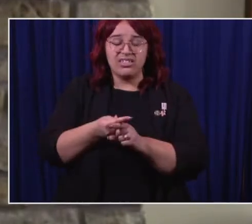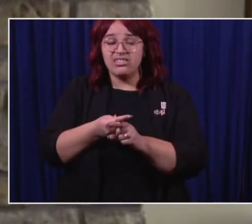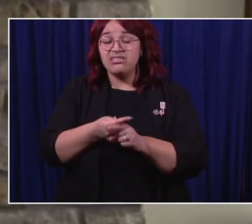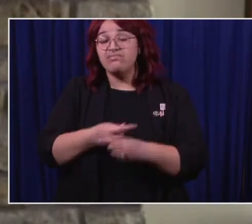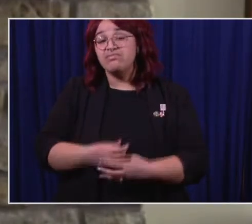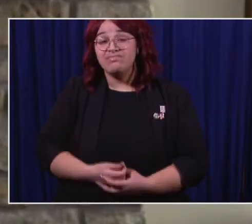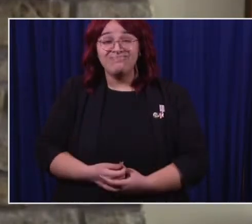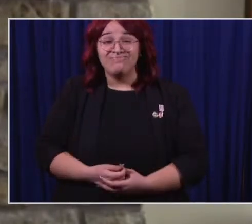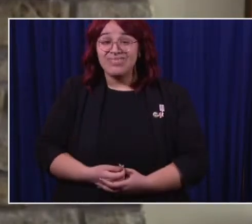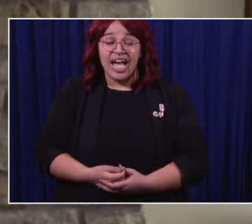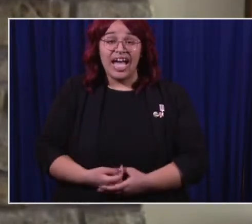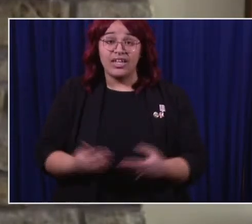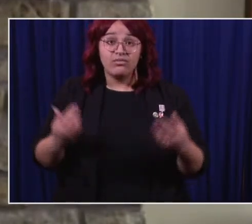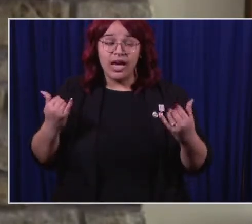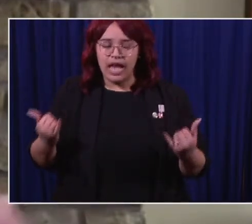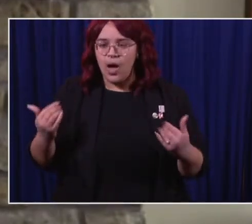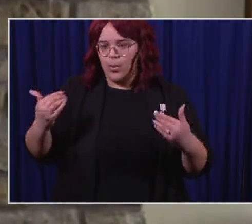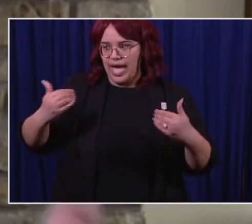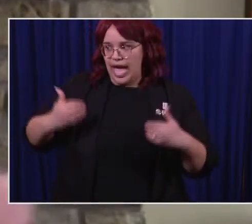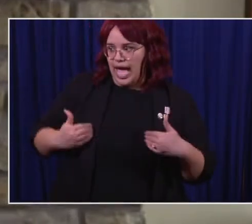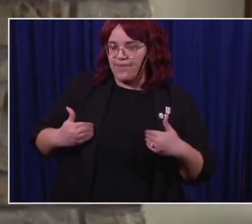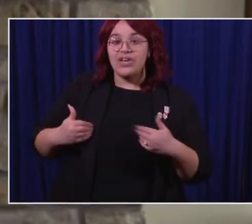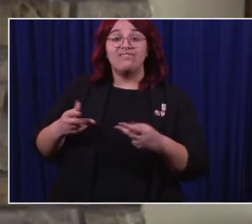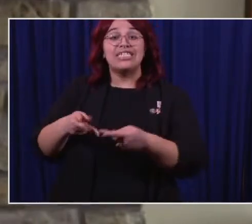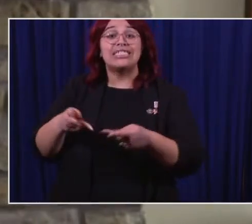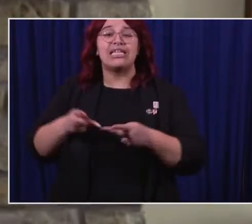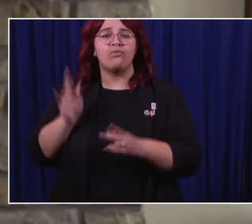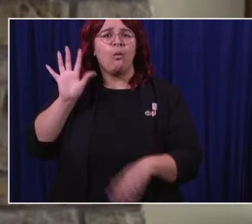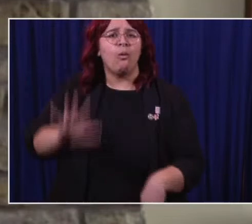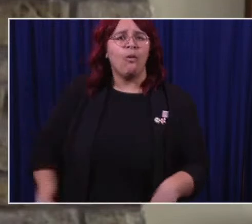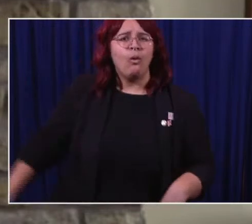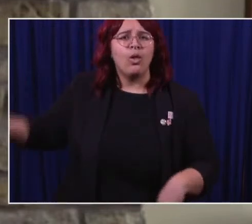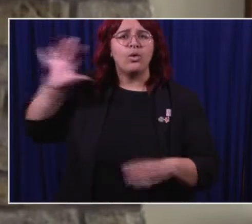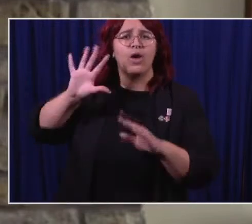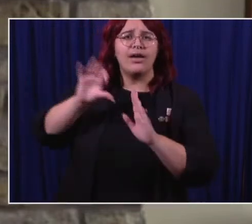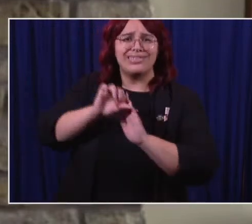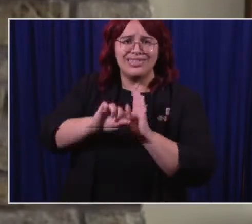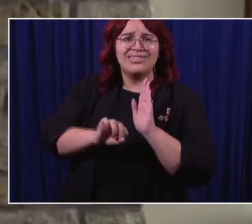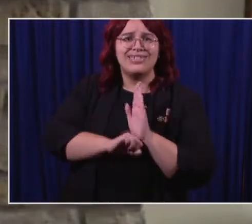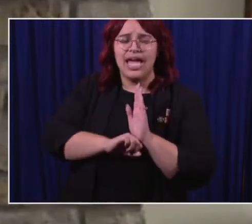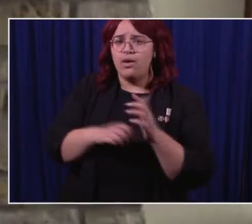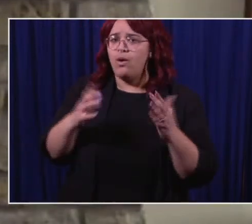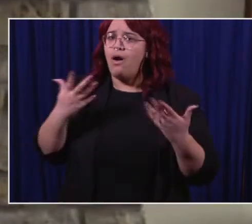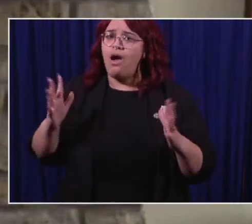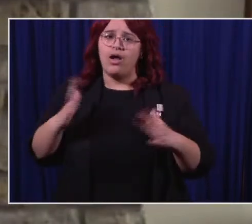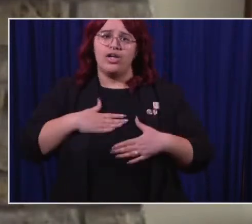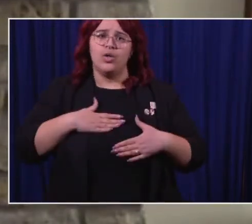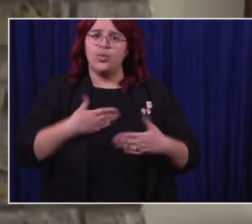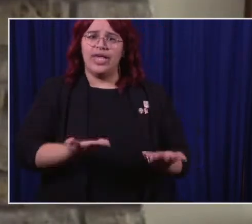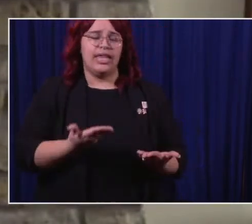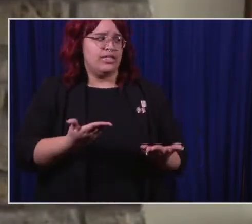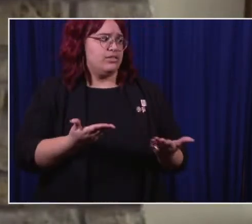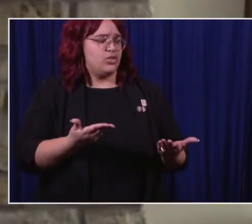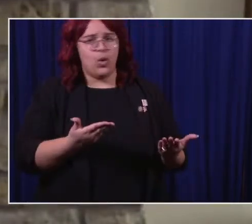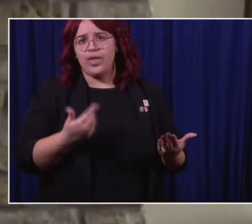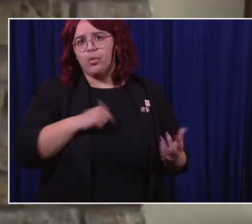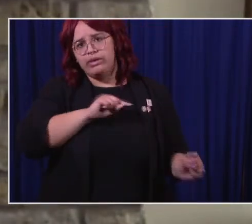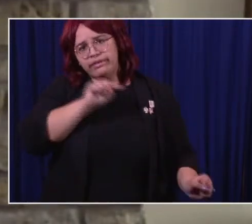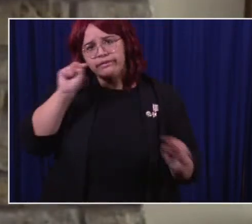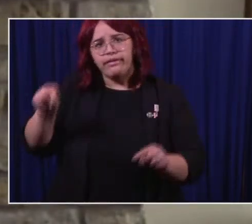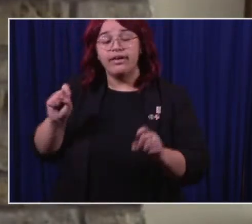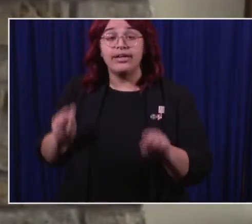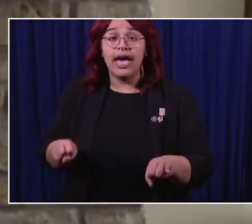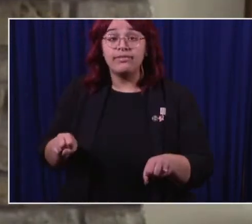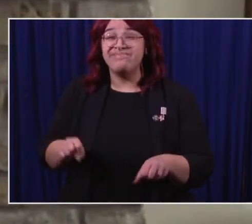of different sites, and we've heard from a lot of people who say we've got a site that we could use. So that's not the problem. The ultimate